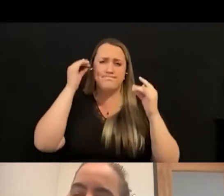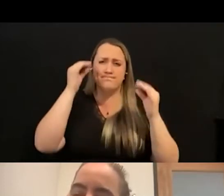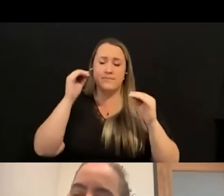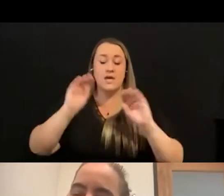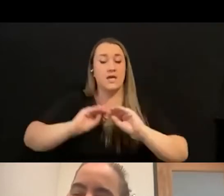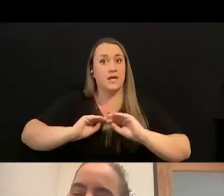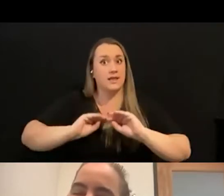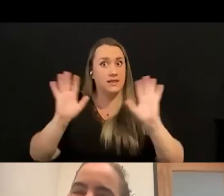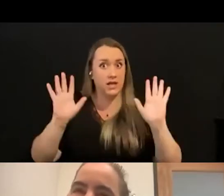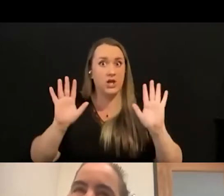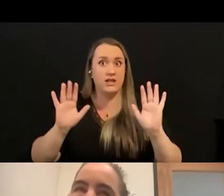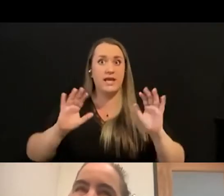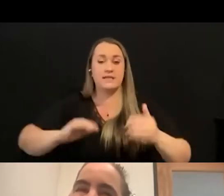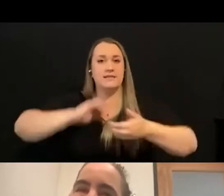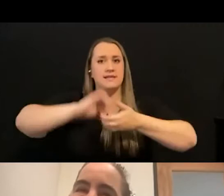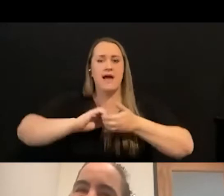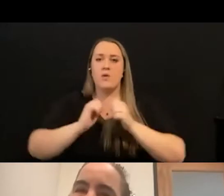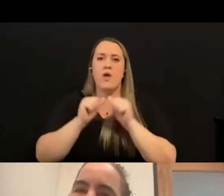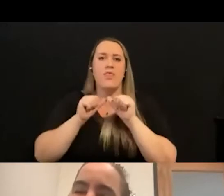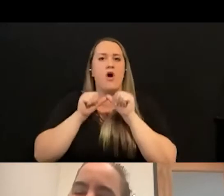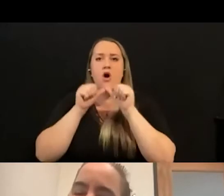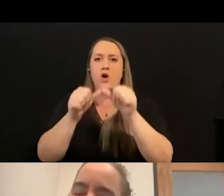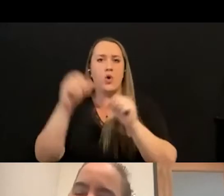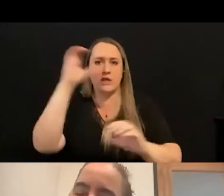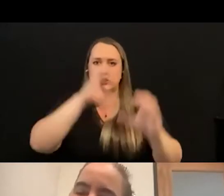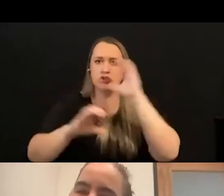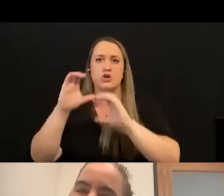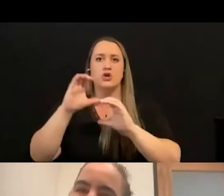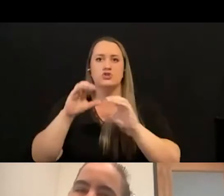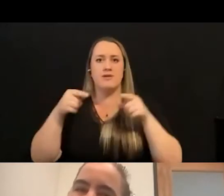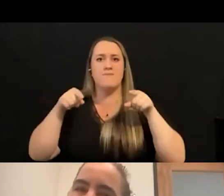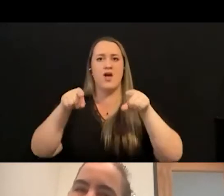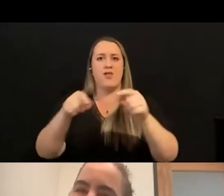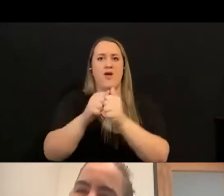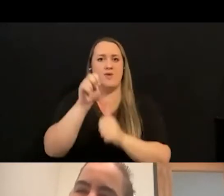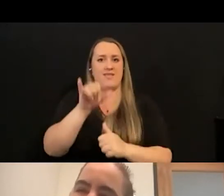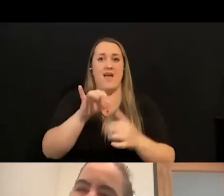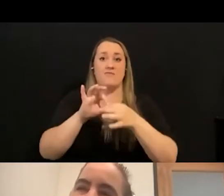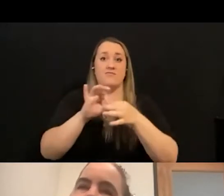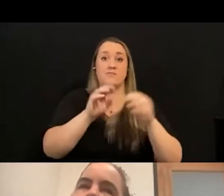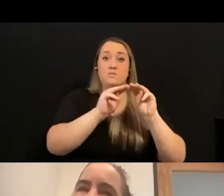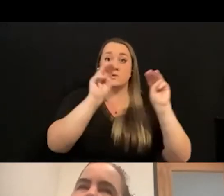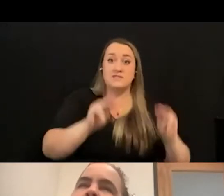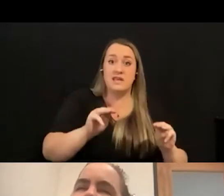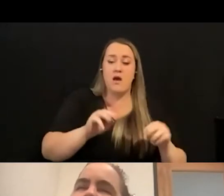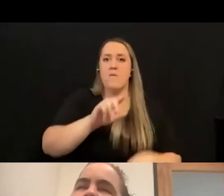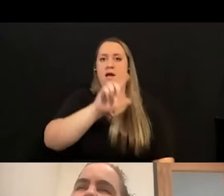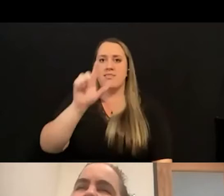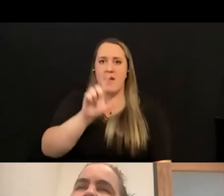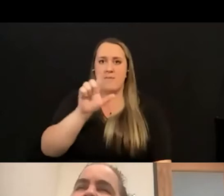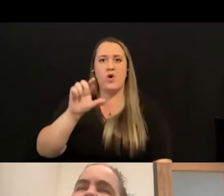is in tandem with an ongoing search in parallel with that of museums, libraries, and